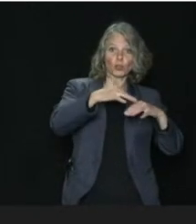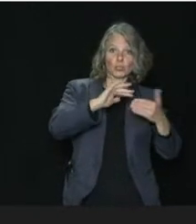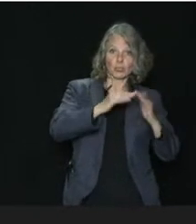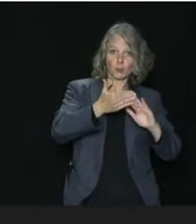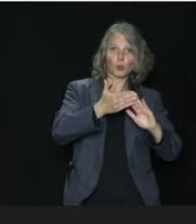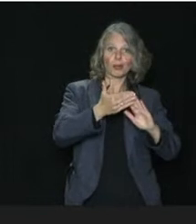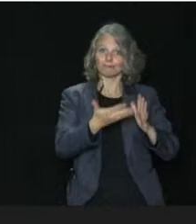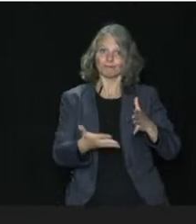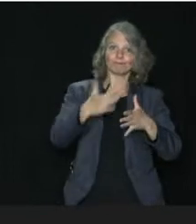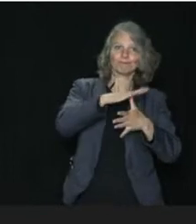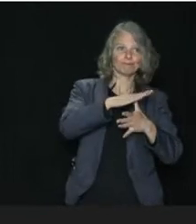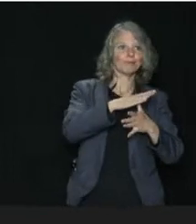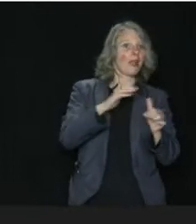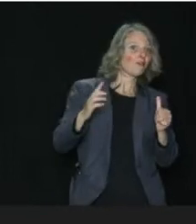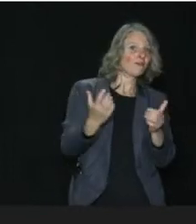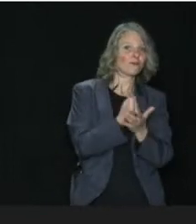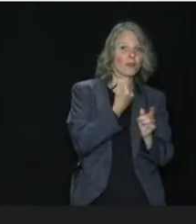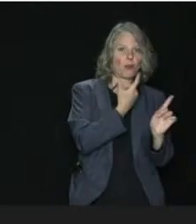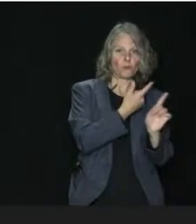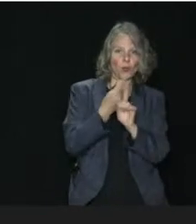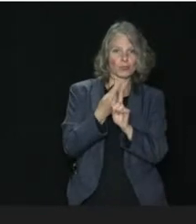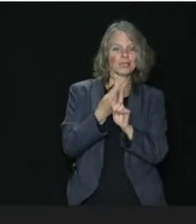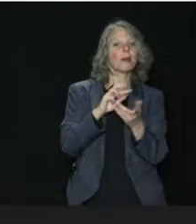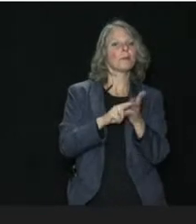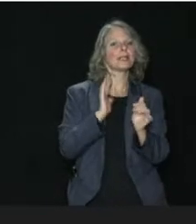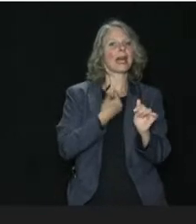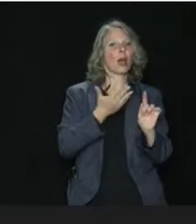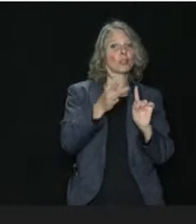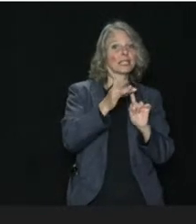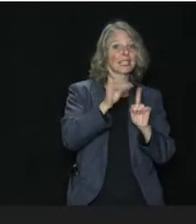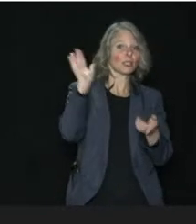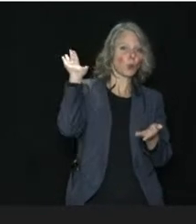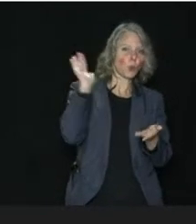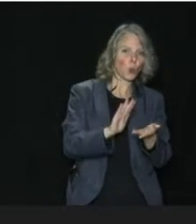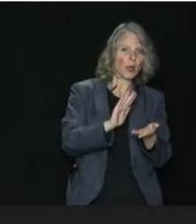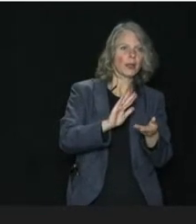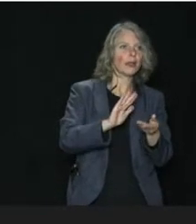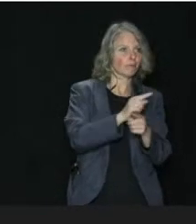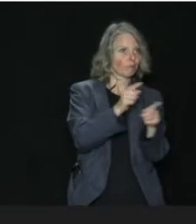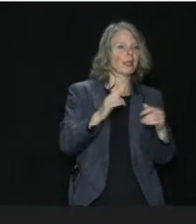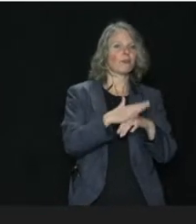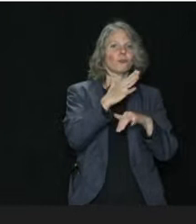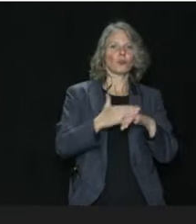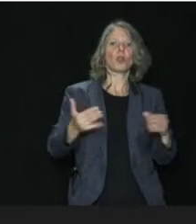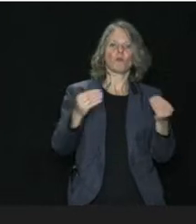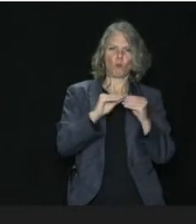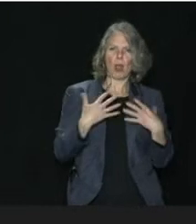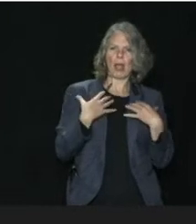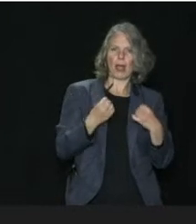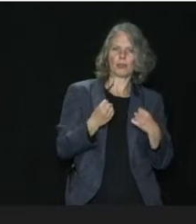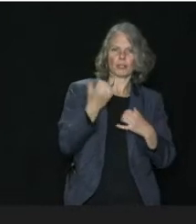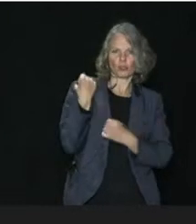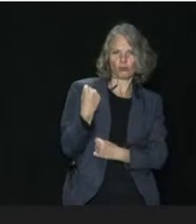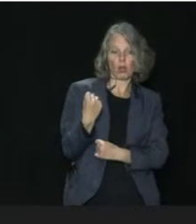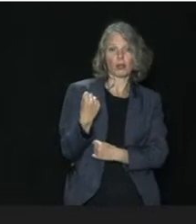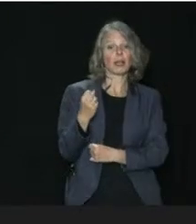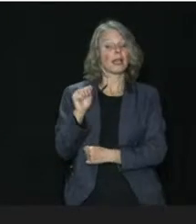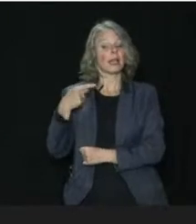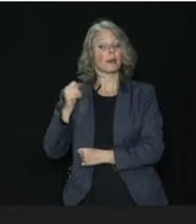managed to significantly decrease case counts and keep more Indigenous individuals healthy. As of April 30th, just shy